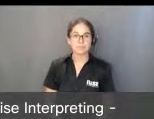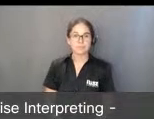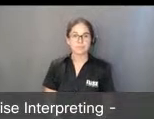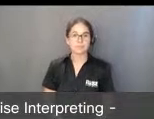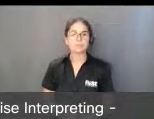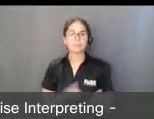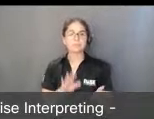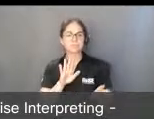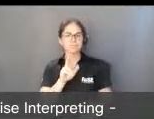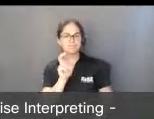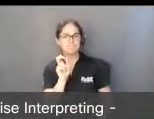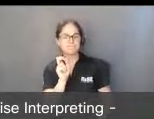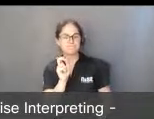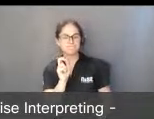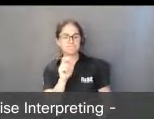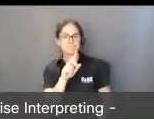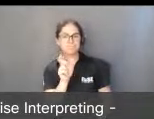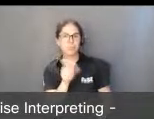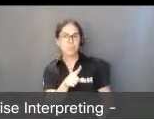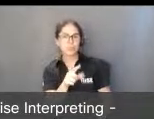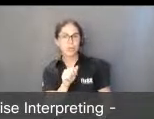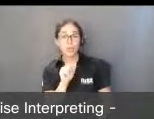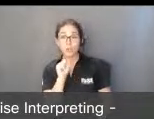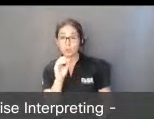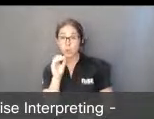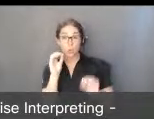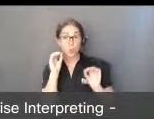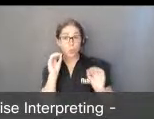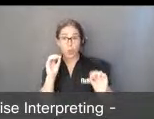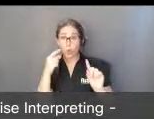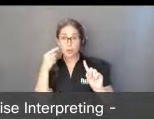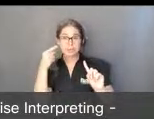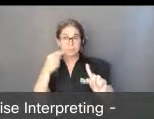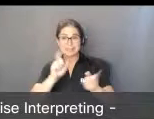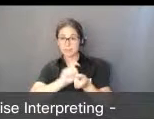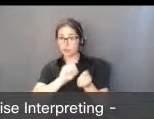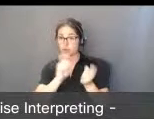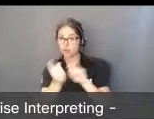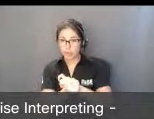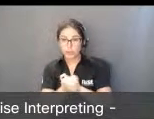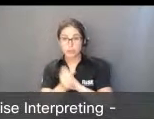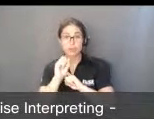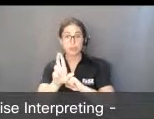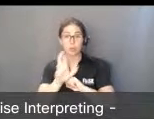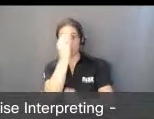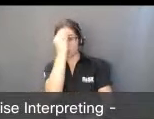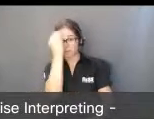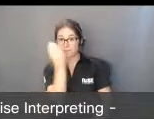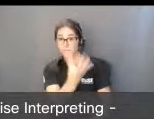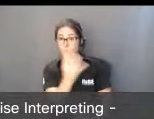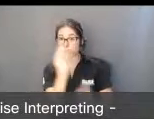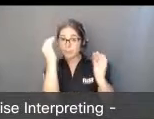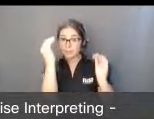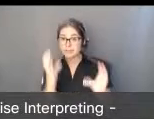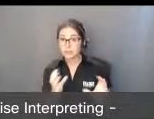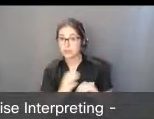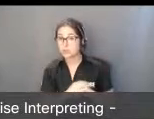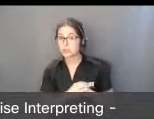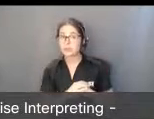Okay, so there won't be any specific changes or notifications or anything based